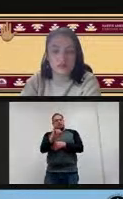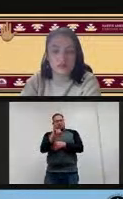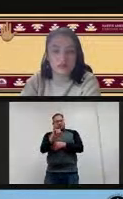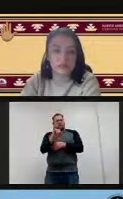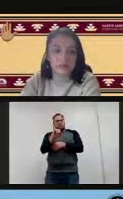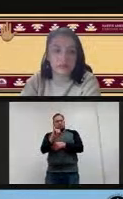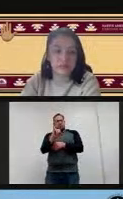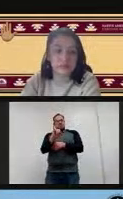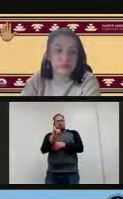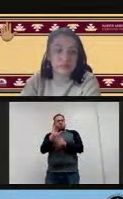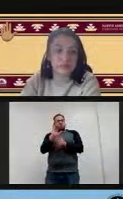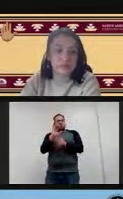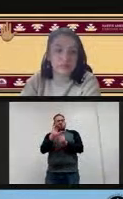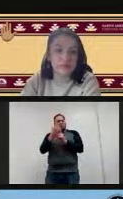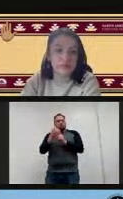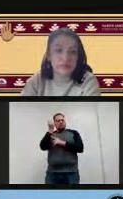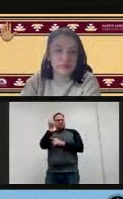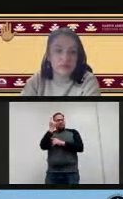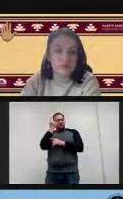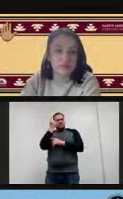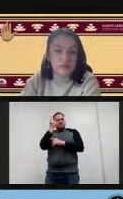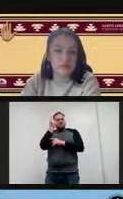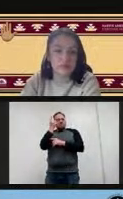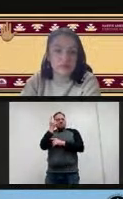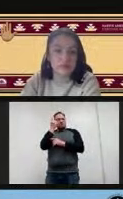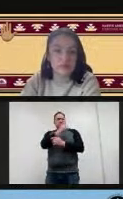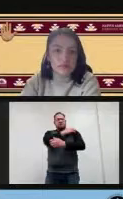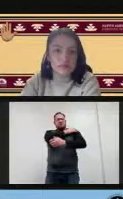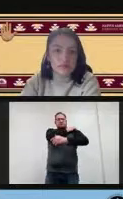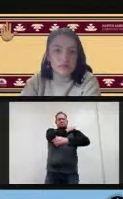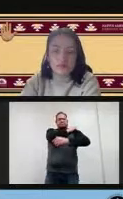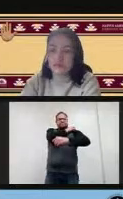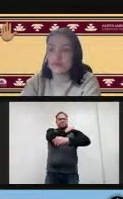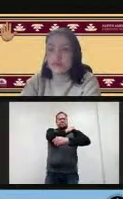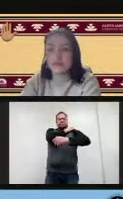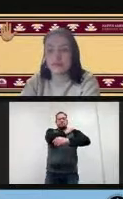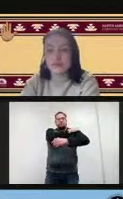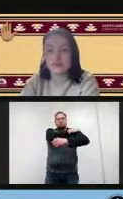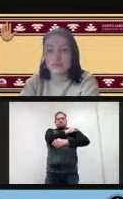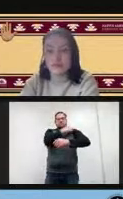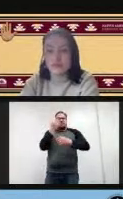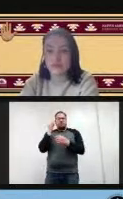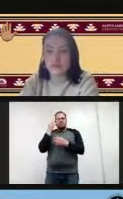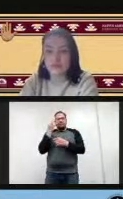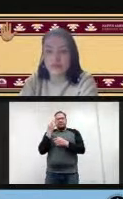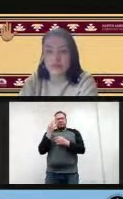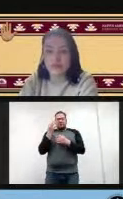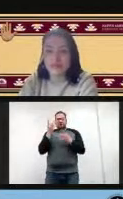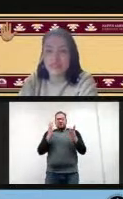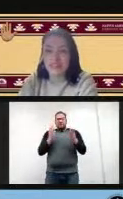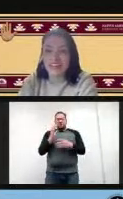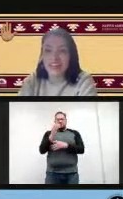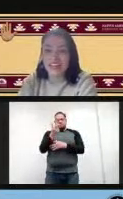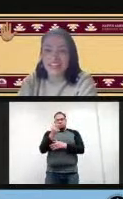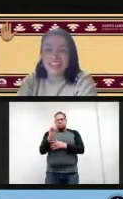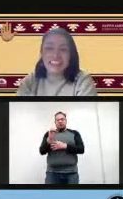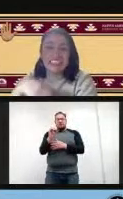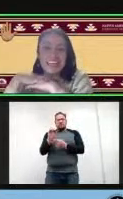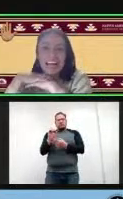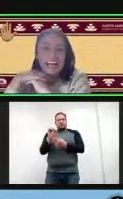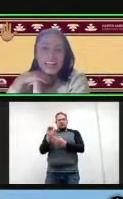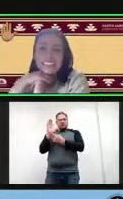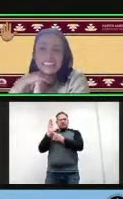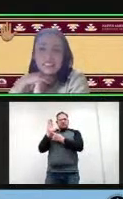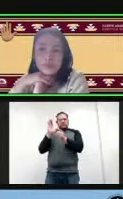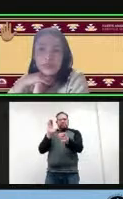incorporate that. So I hope that, and then I don't know if Director Guzman Ortiz has something to speak on this as well. She's had her hand up.